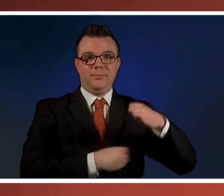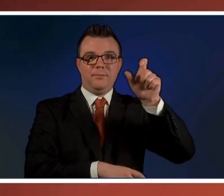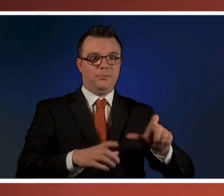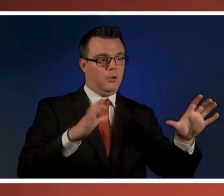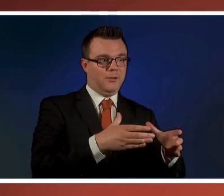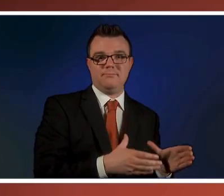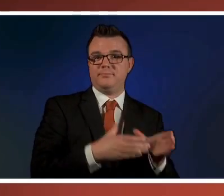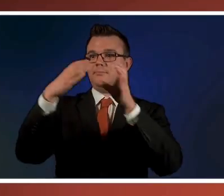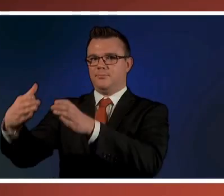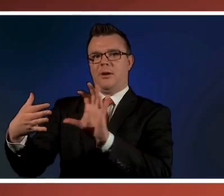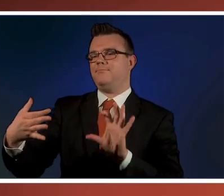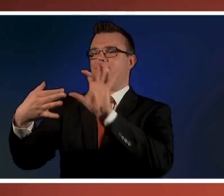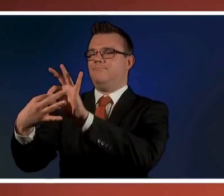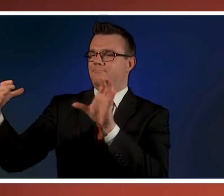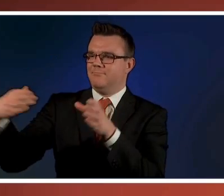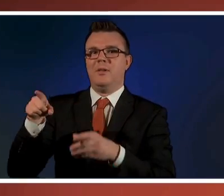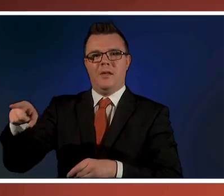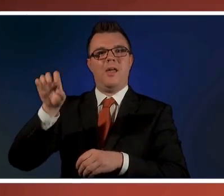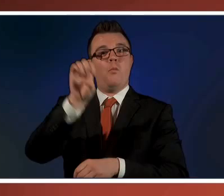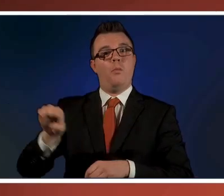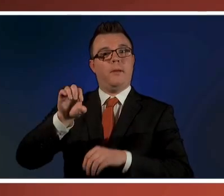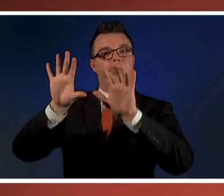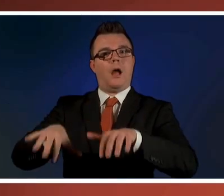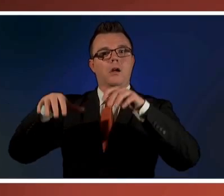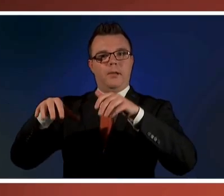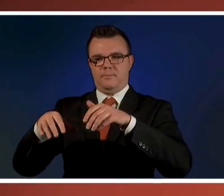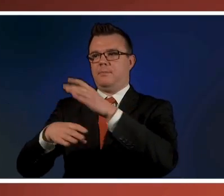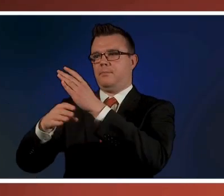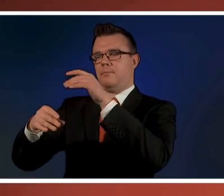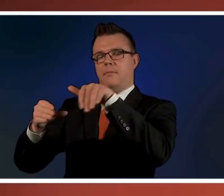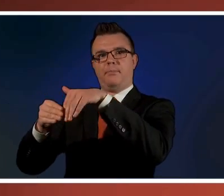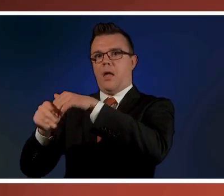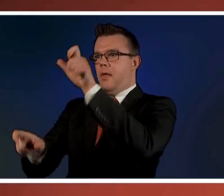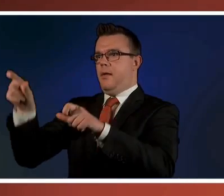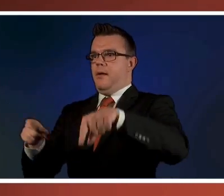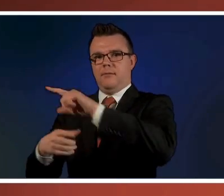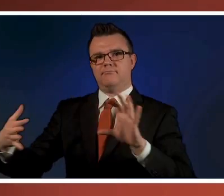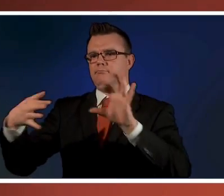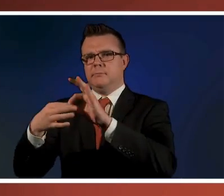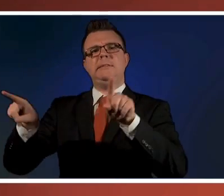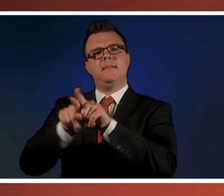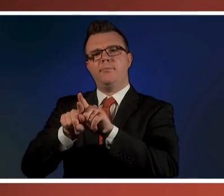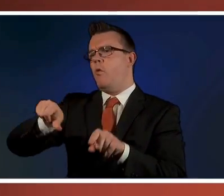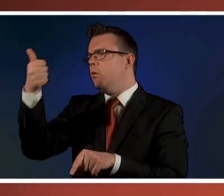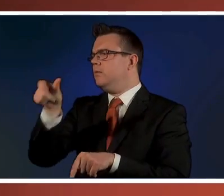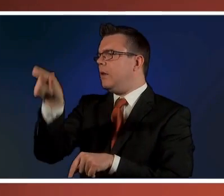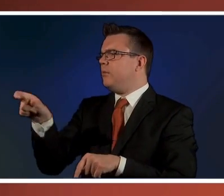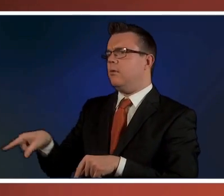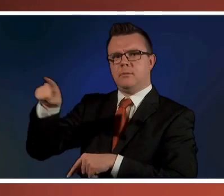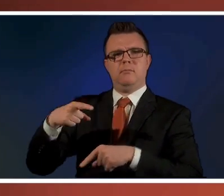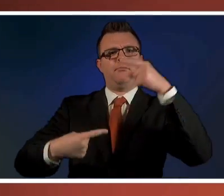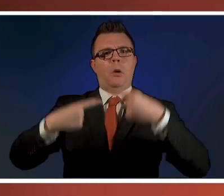Together with members of the European Parliament and other decision makers, we will